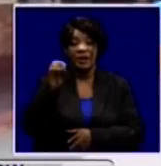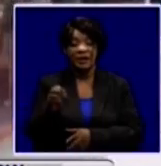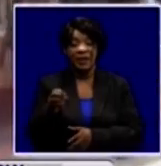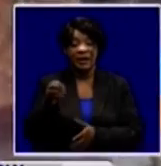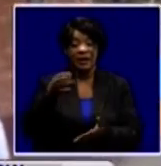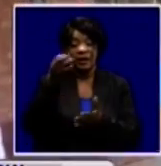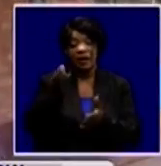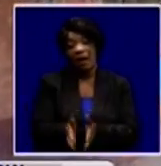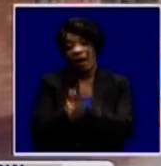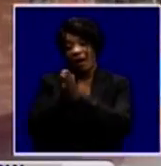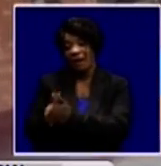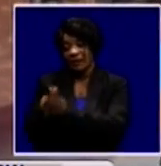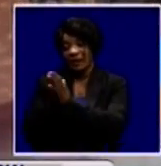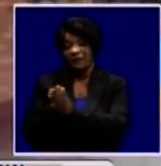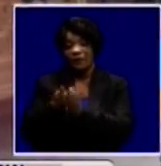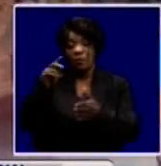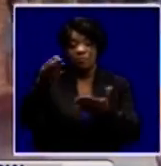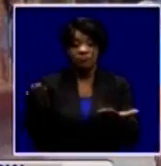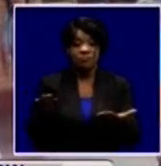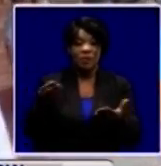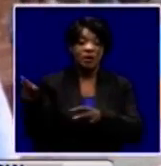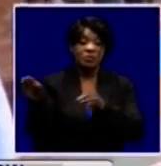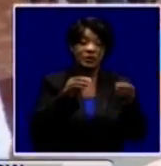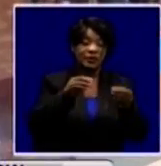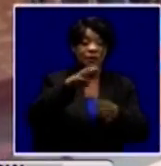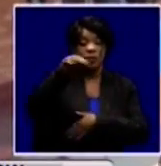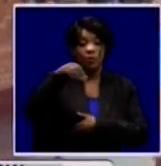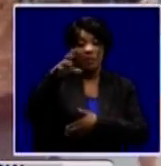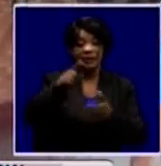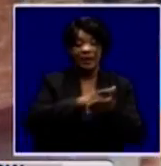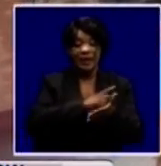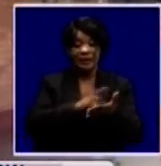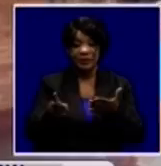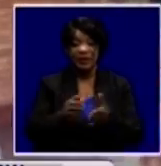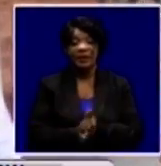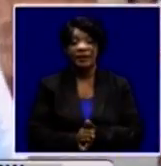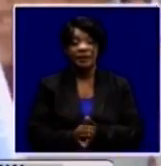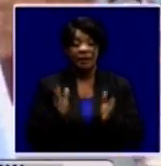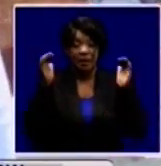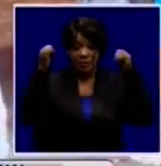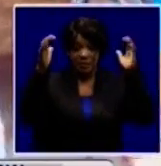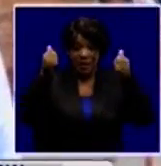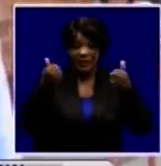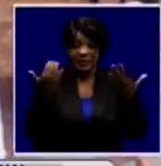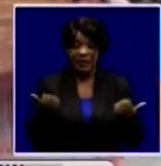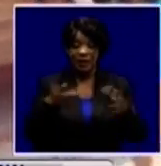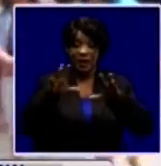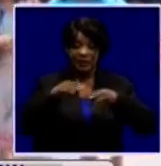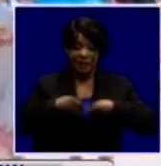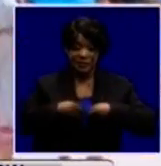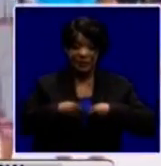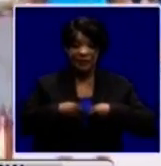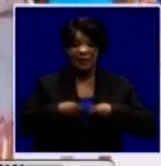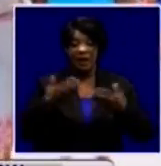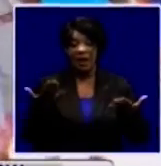has reserved ruling to Monday next week. The magistrate says she has taken note of the concerns raised by both parties and will consider